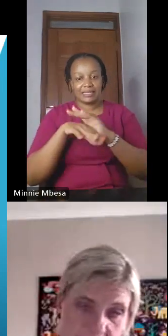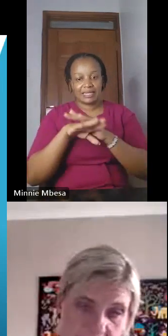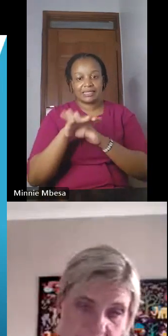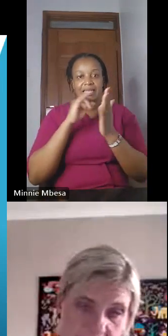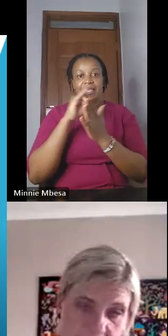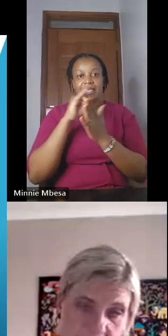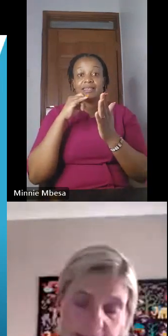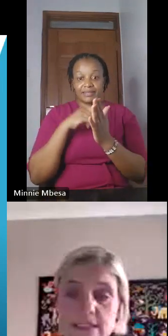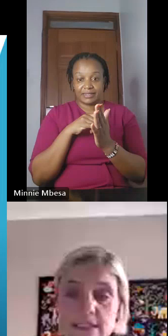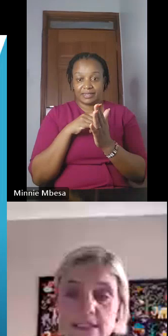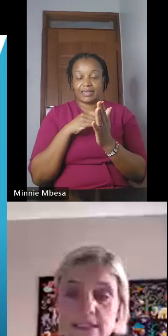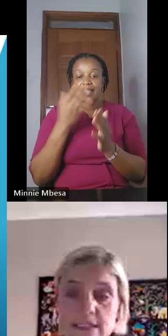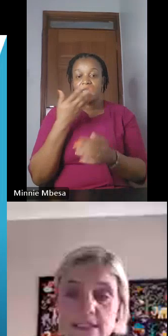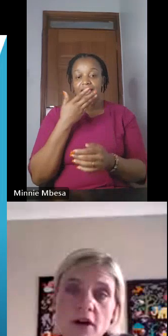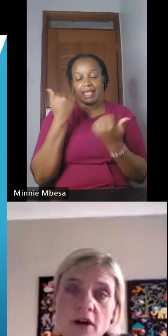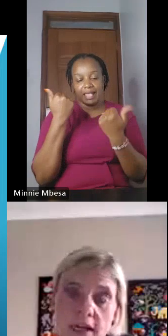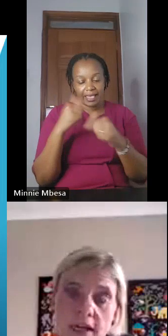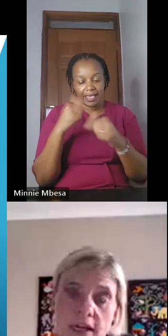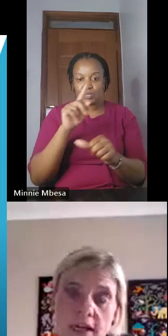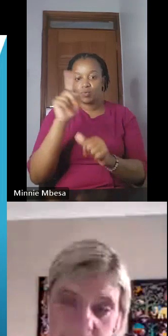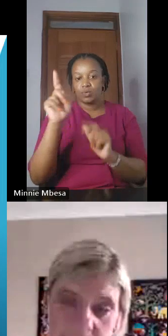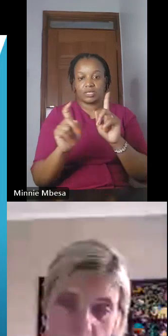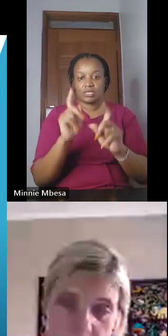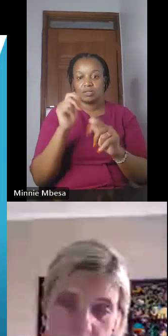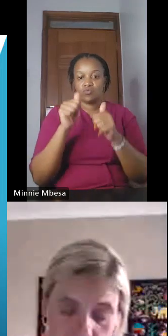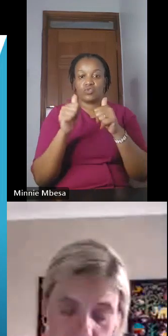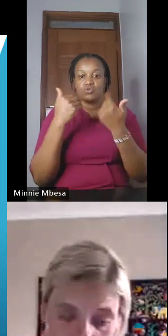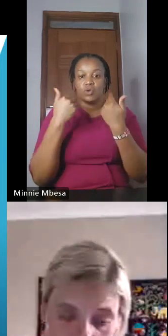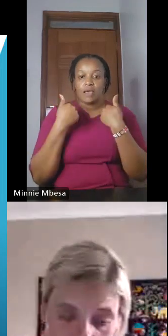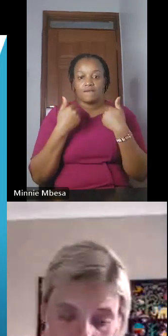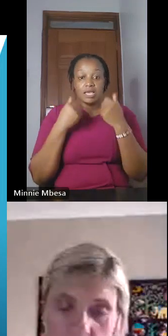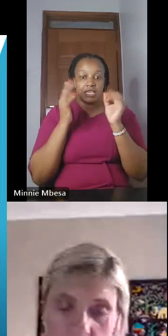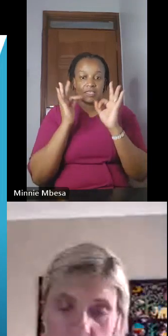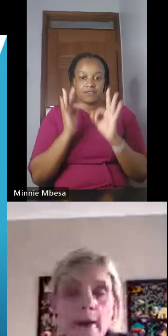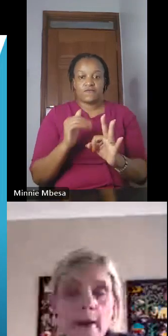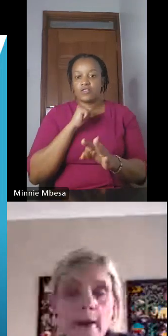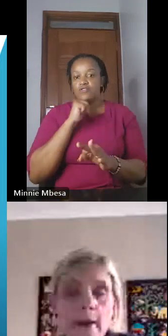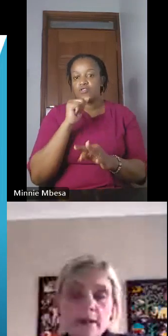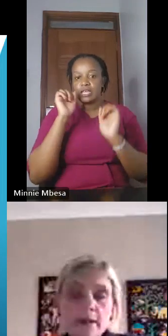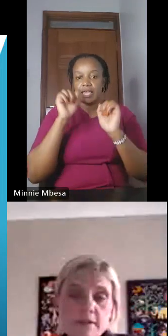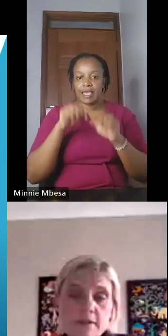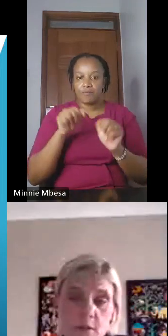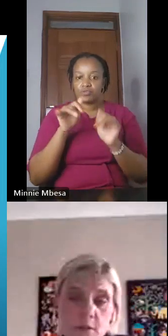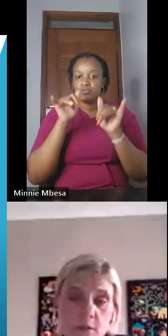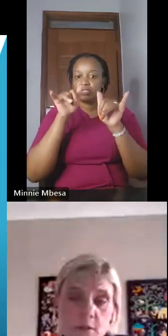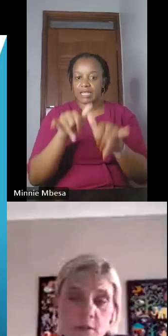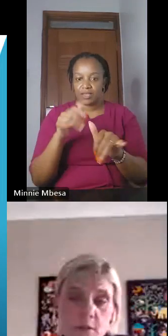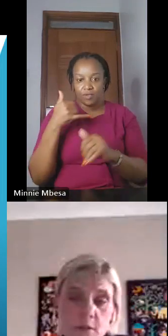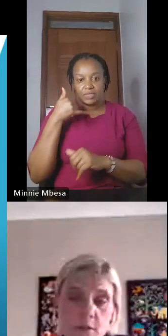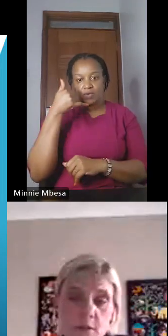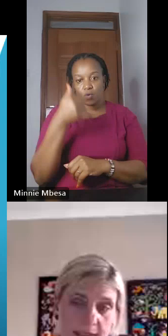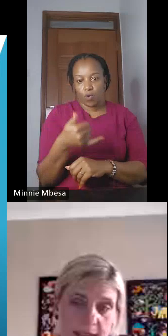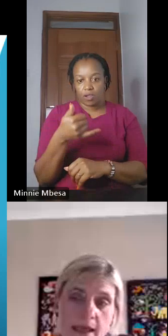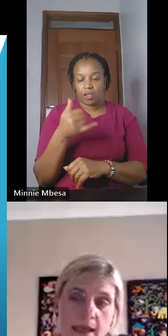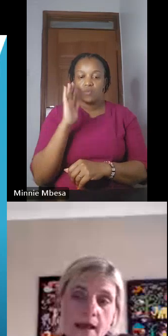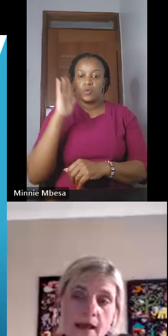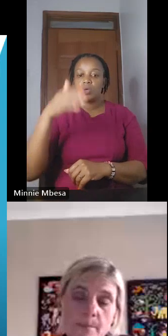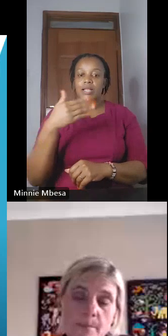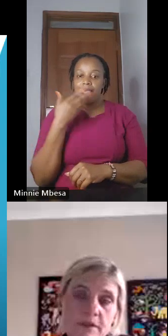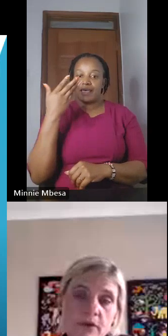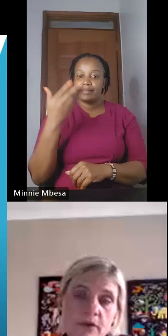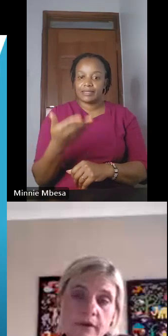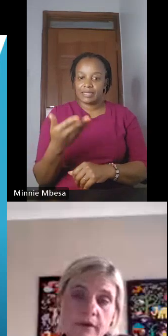if needed at a later stage. And if you are not able to stay on to the call, we'll answer questions for about 20 minutes.